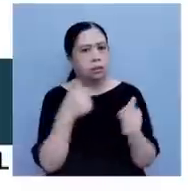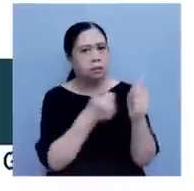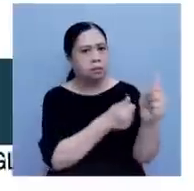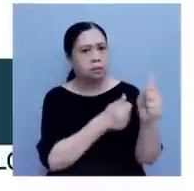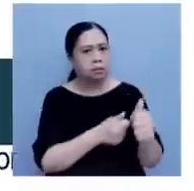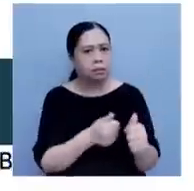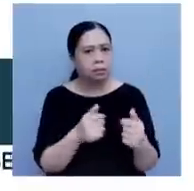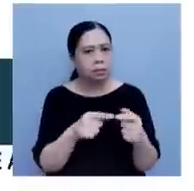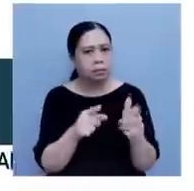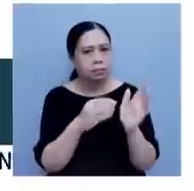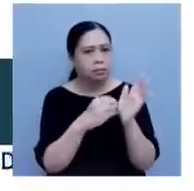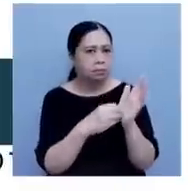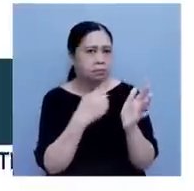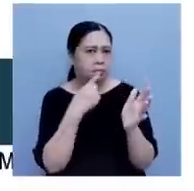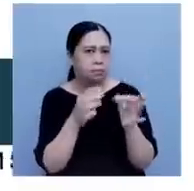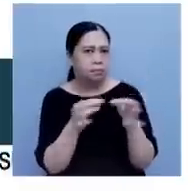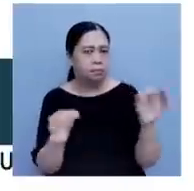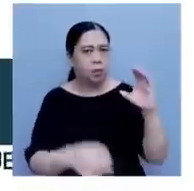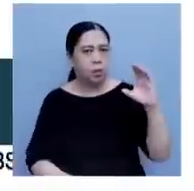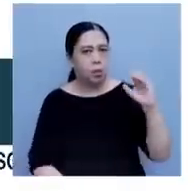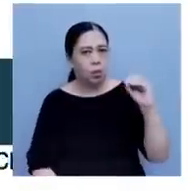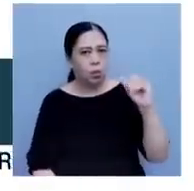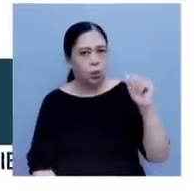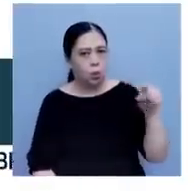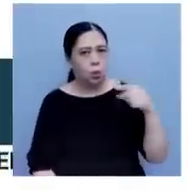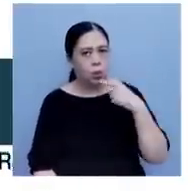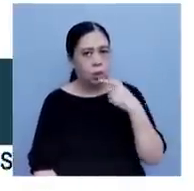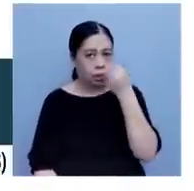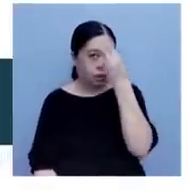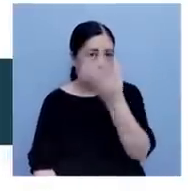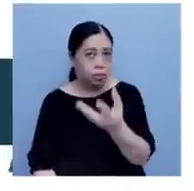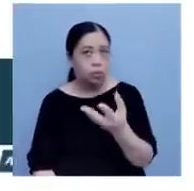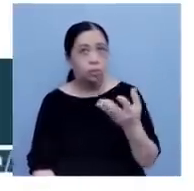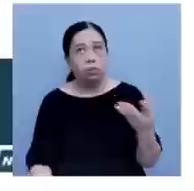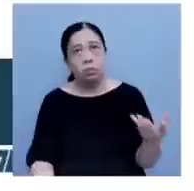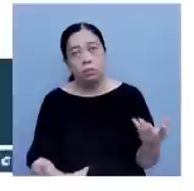as stated by COA. And I can tell you that